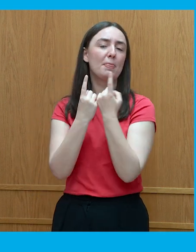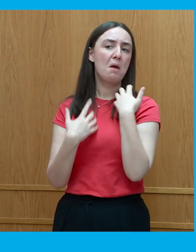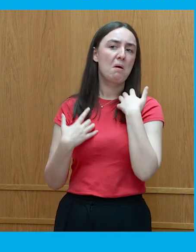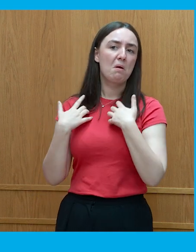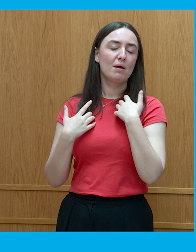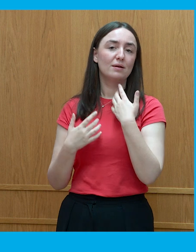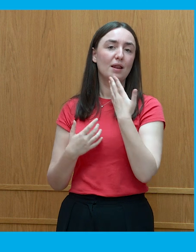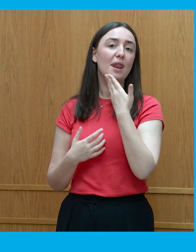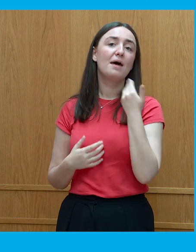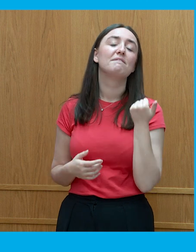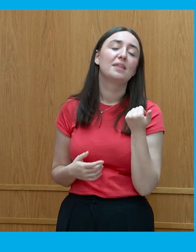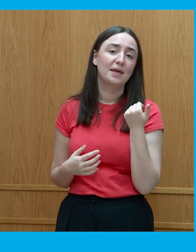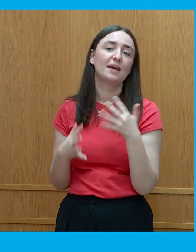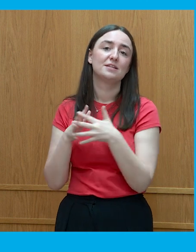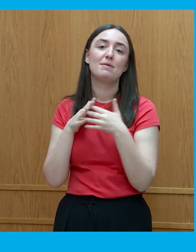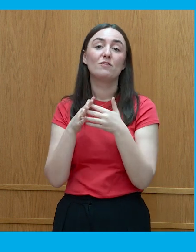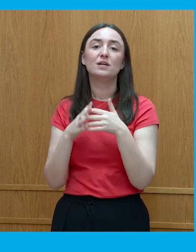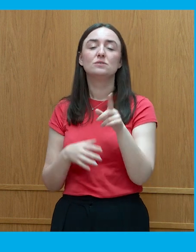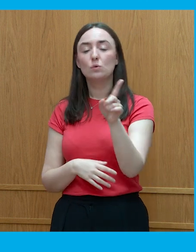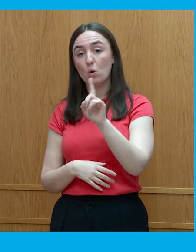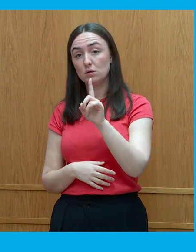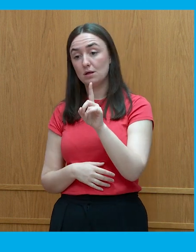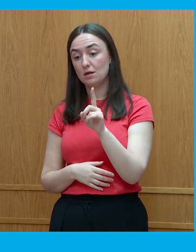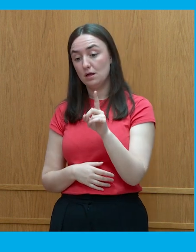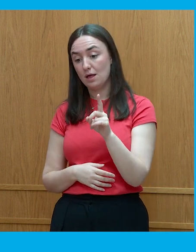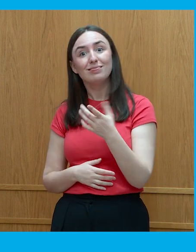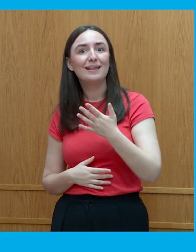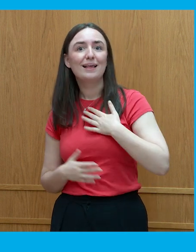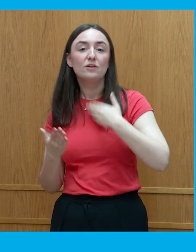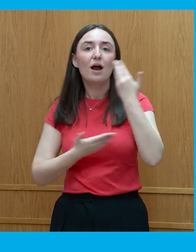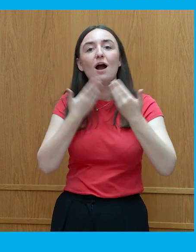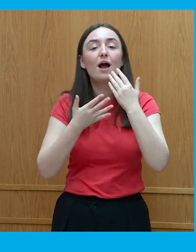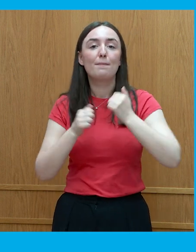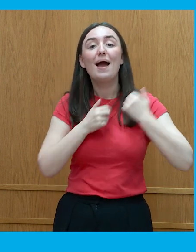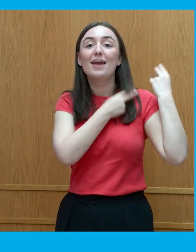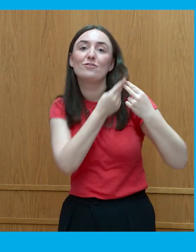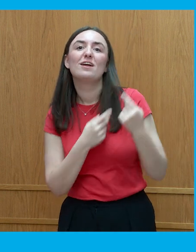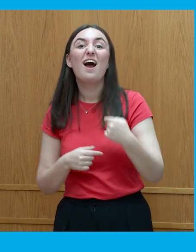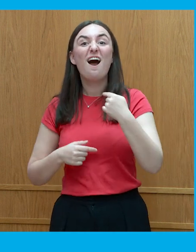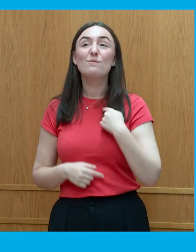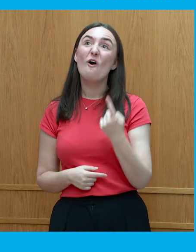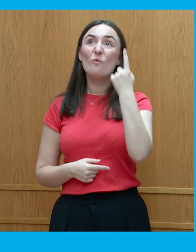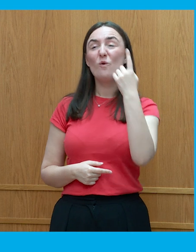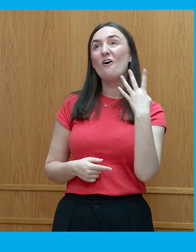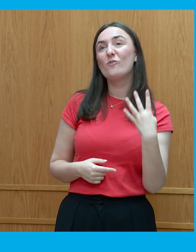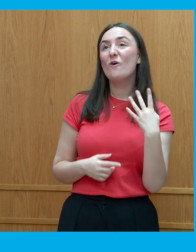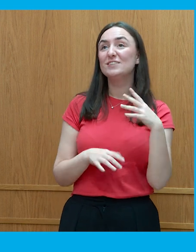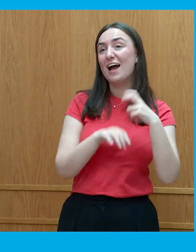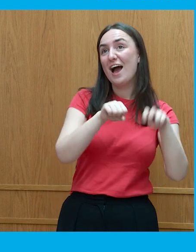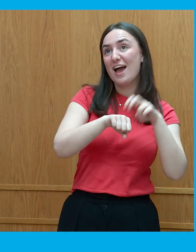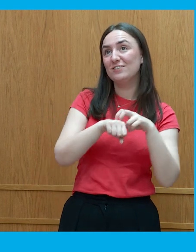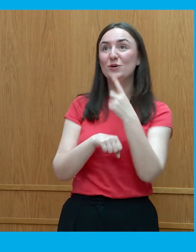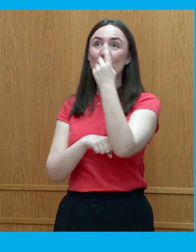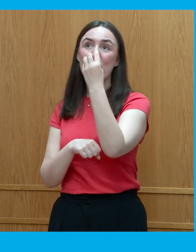quite lovely about Americans is that they like to tell you their heritage. They like to say, I'm, you know, a quarter Irish, third